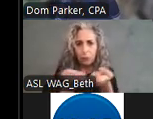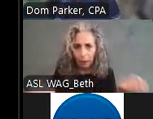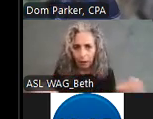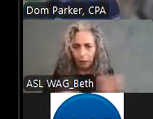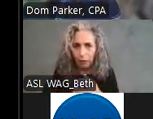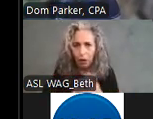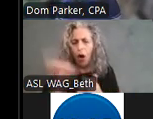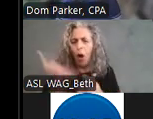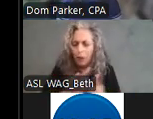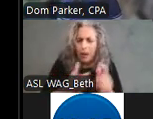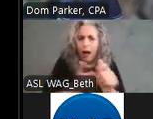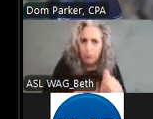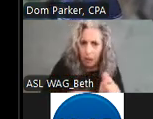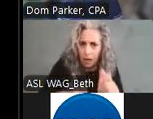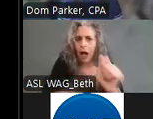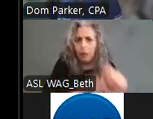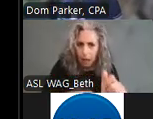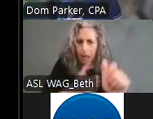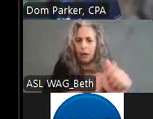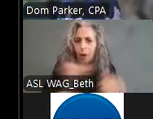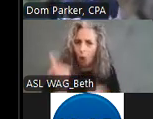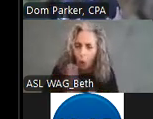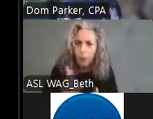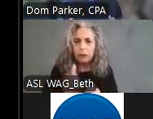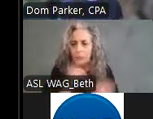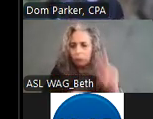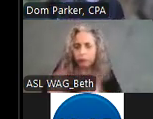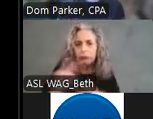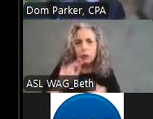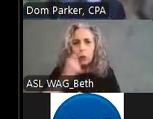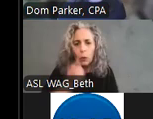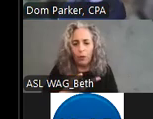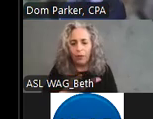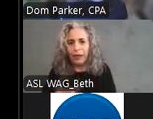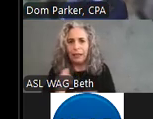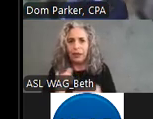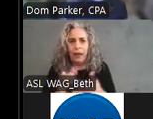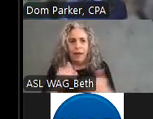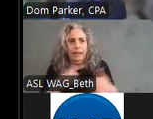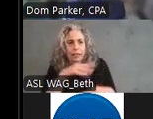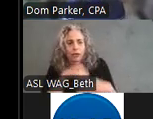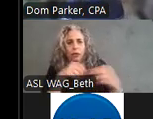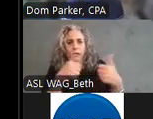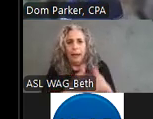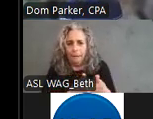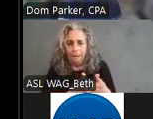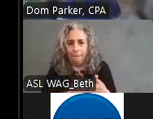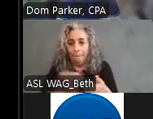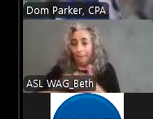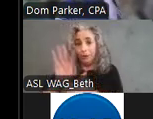updated. They're always getting explored. And it's a really cool thing to have in your game. And it means it's a much more inclusive